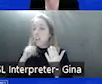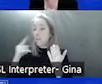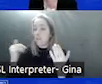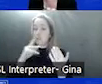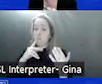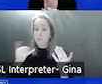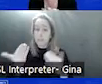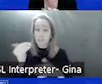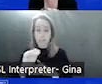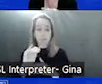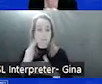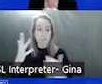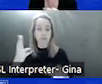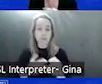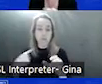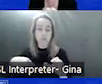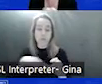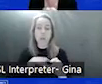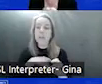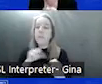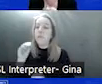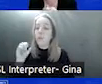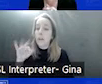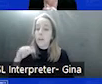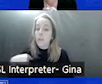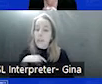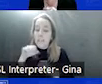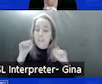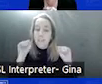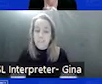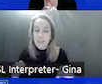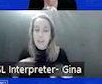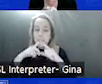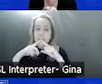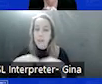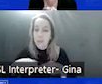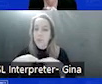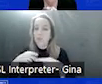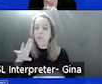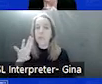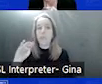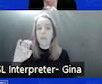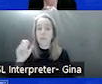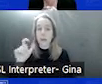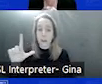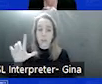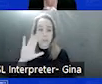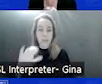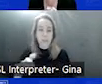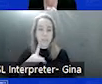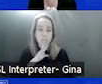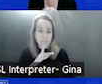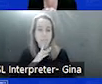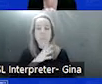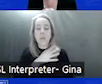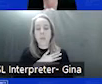us. So if we can unmute Michael's audio, and then